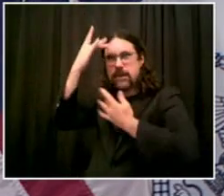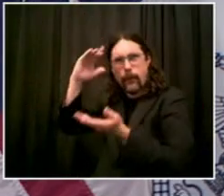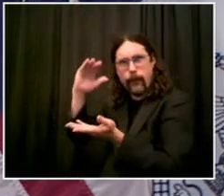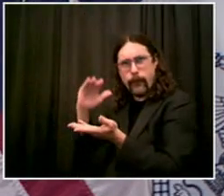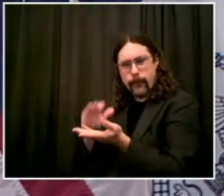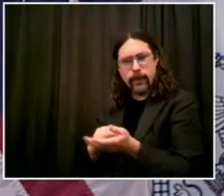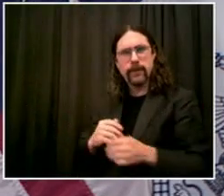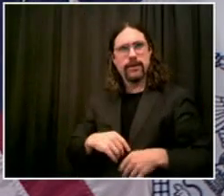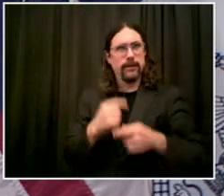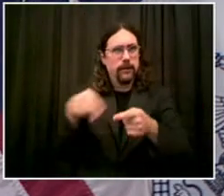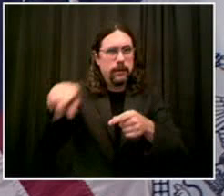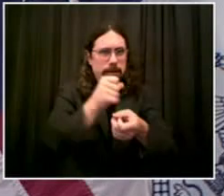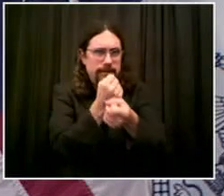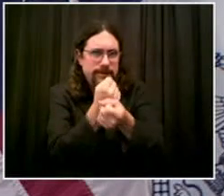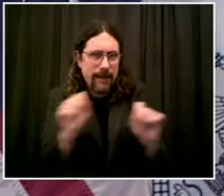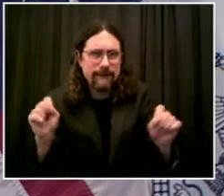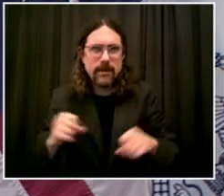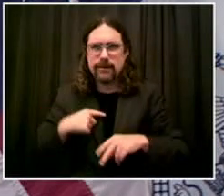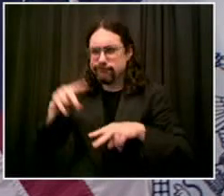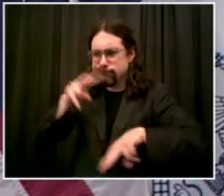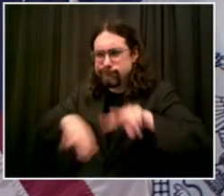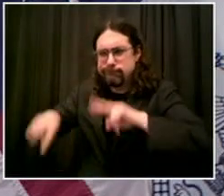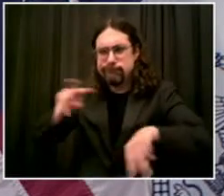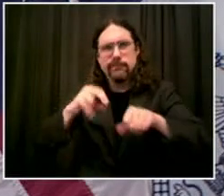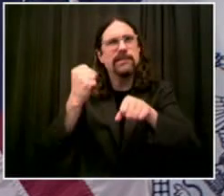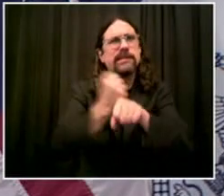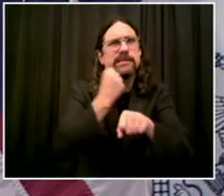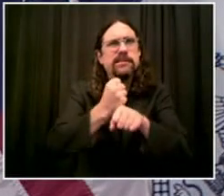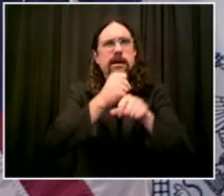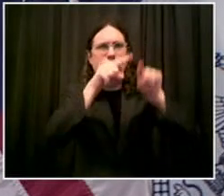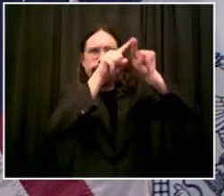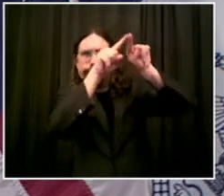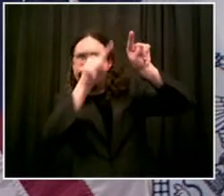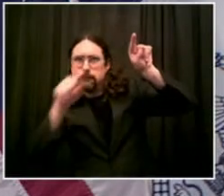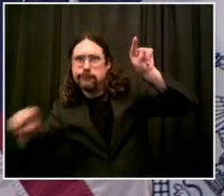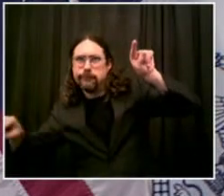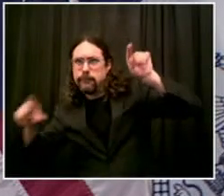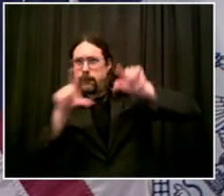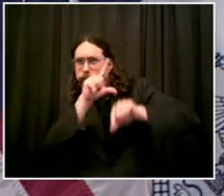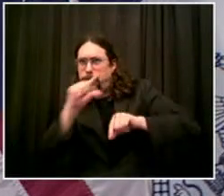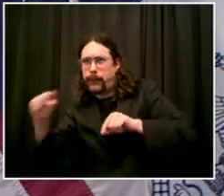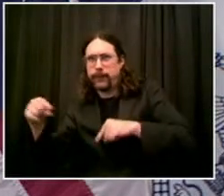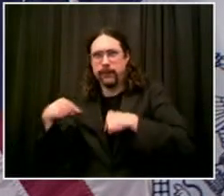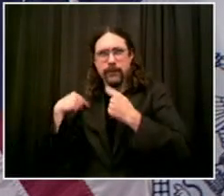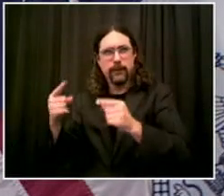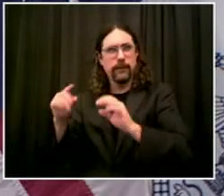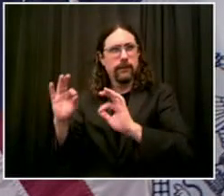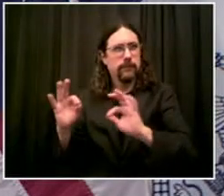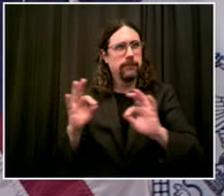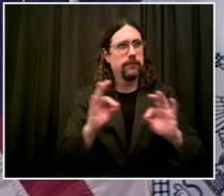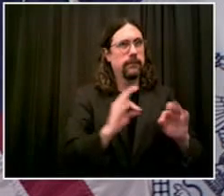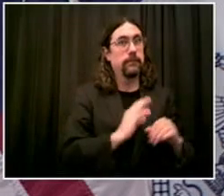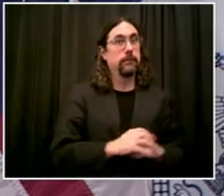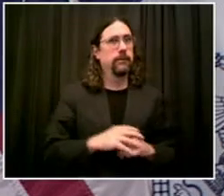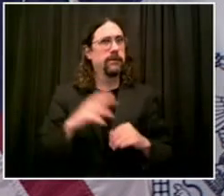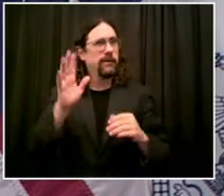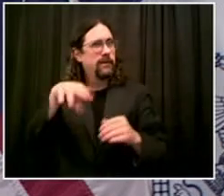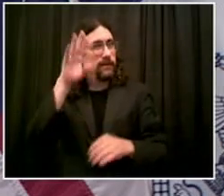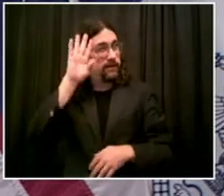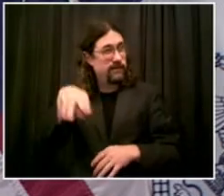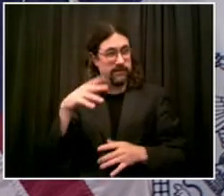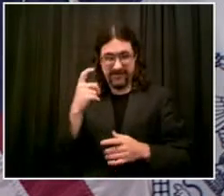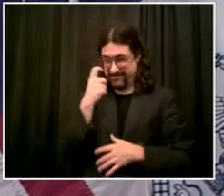in this together. Given that success, it's time to talk about phase three. Now, phase three can start as early as